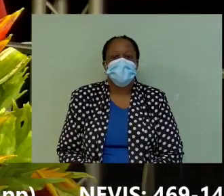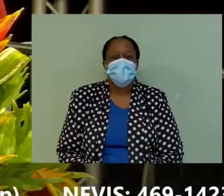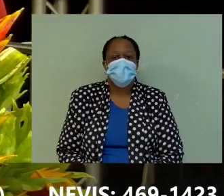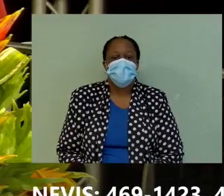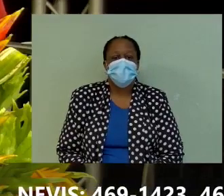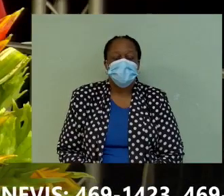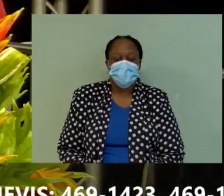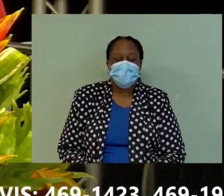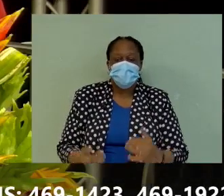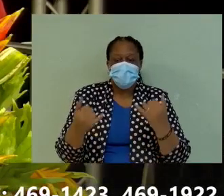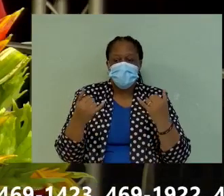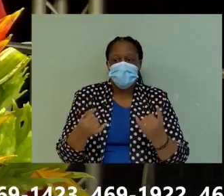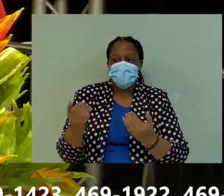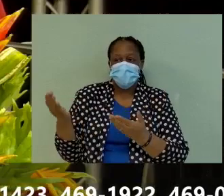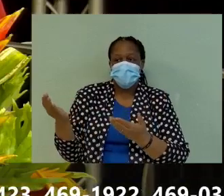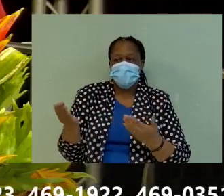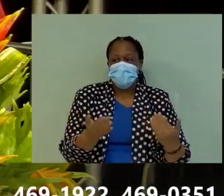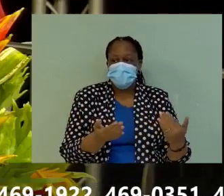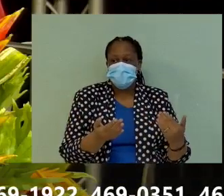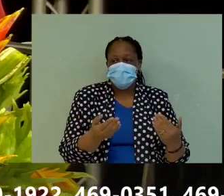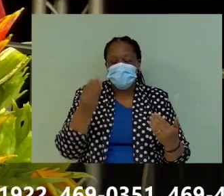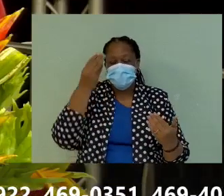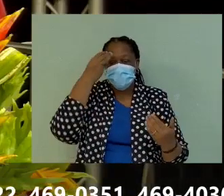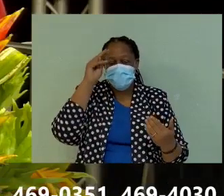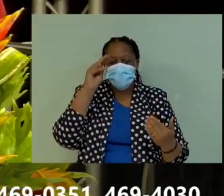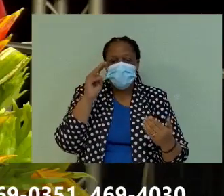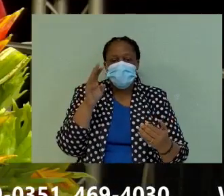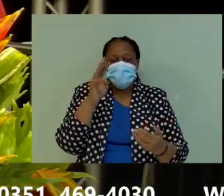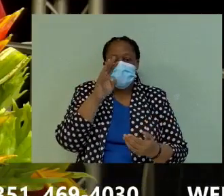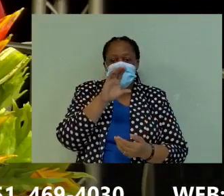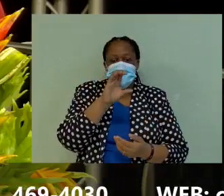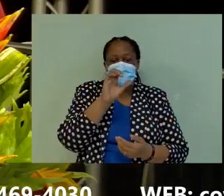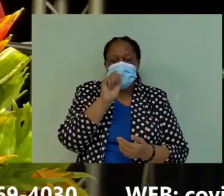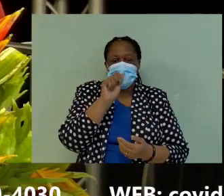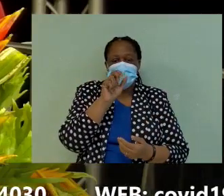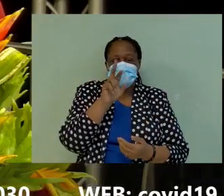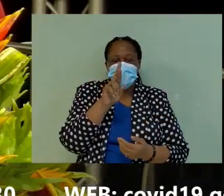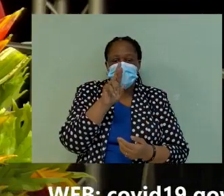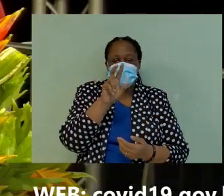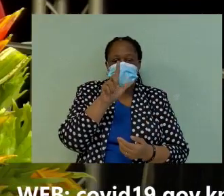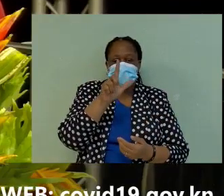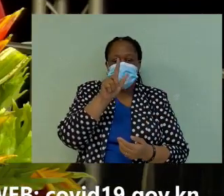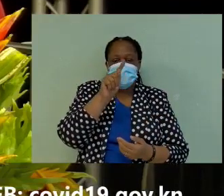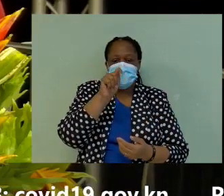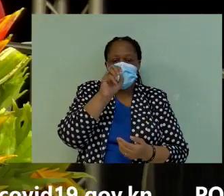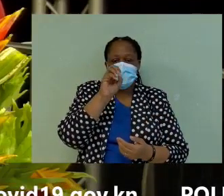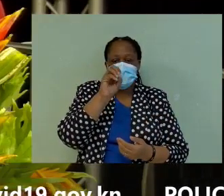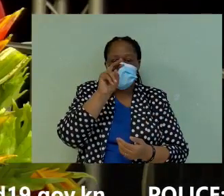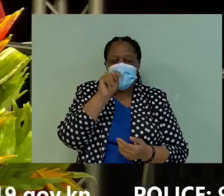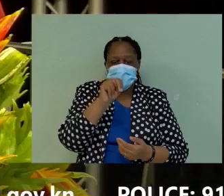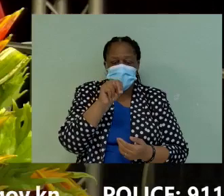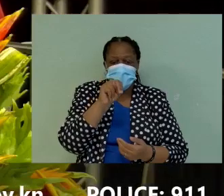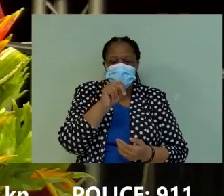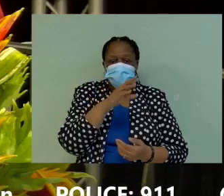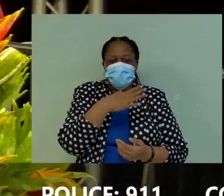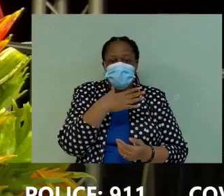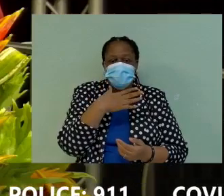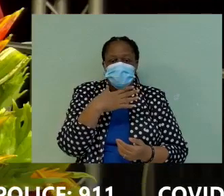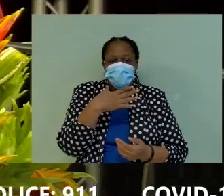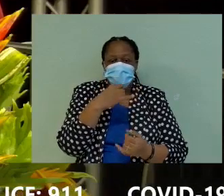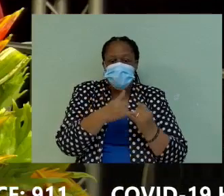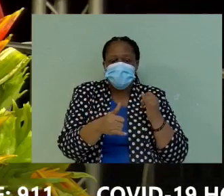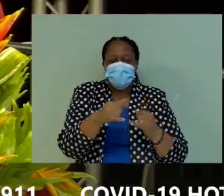I would now invite Mr. Carlton Phipps, Director of the Department of Statistics, to